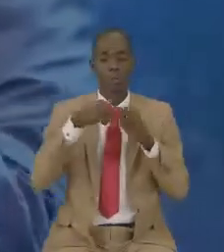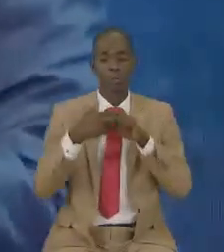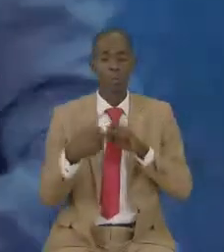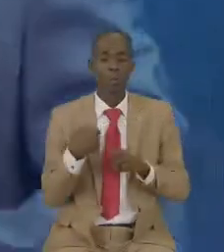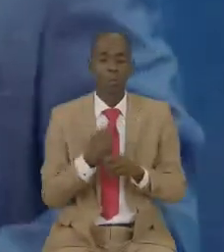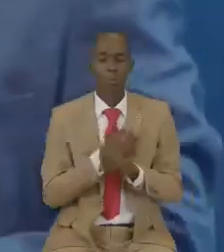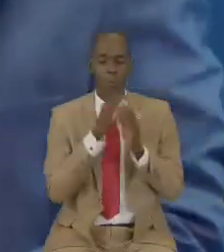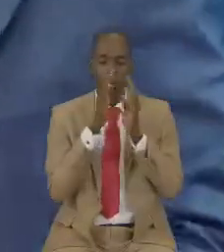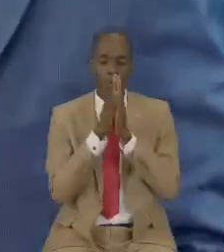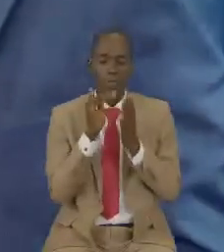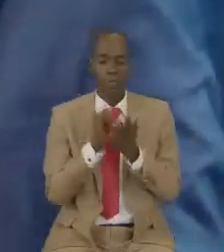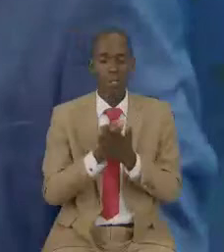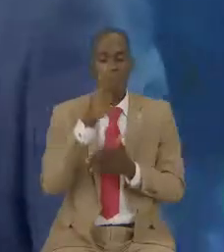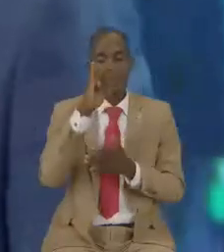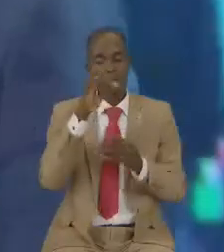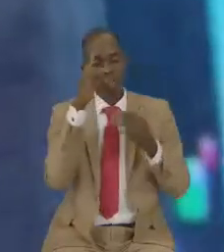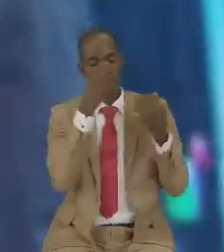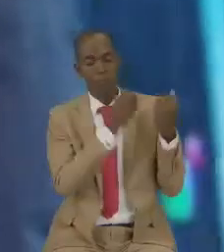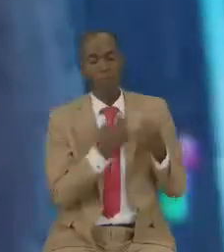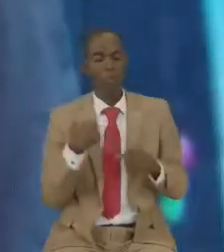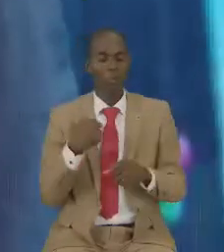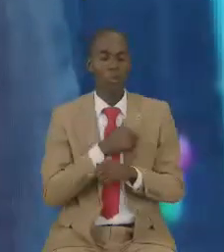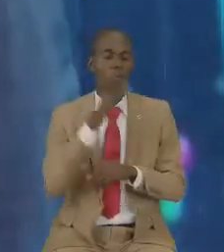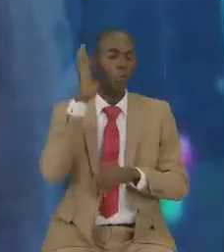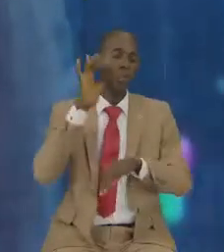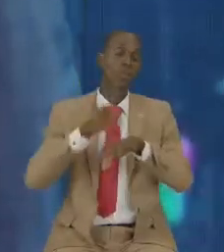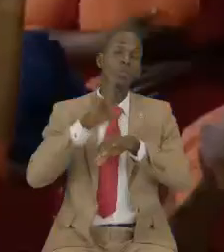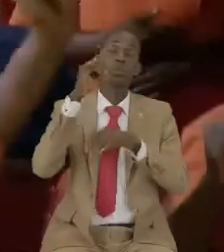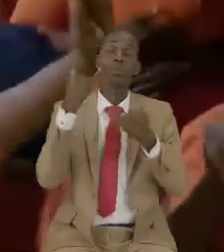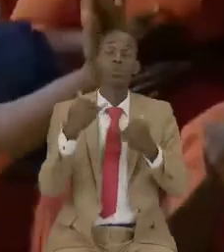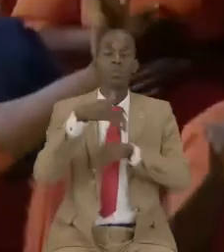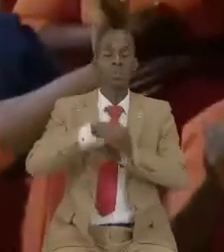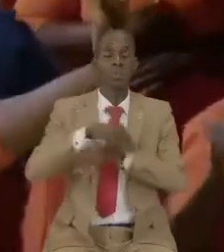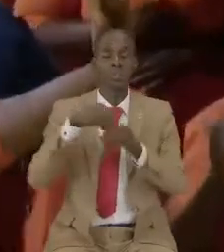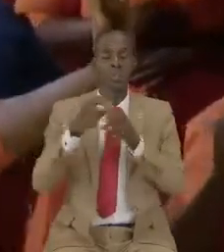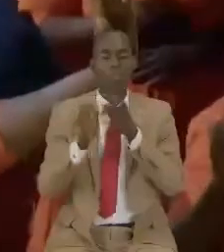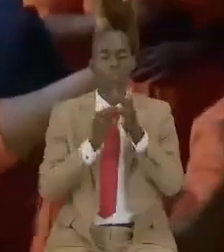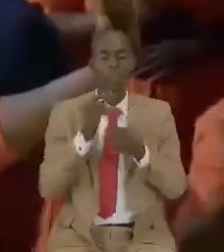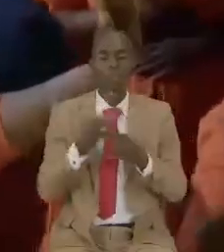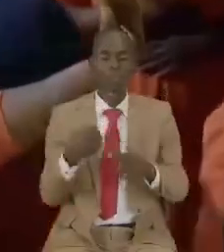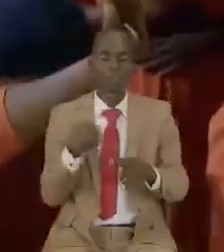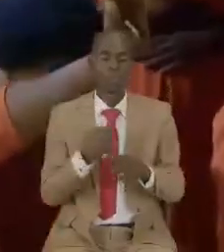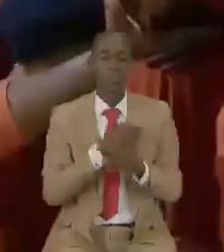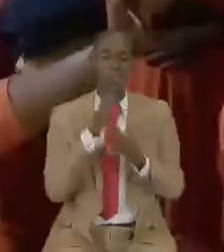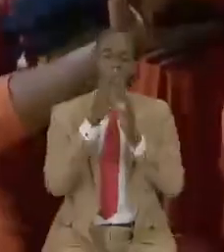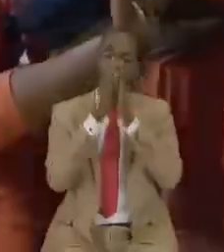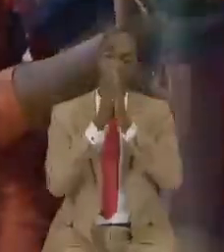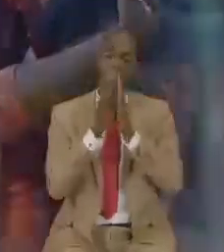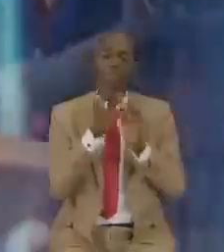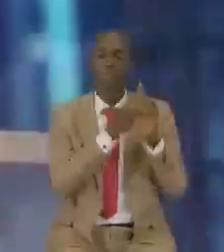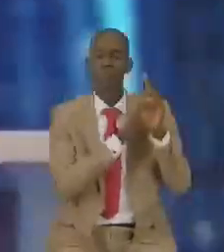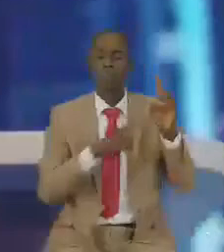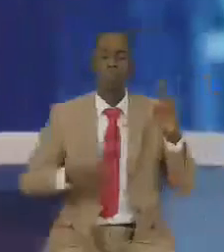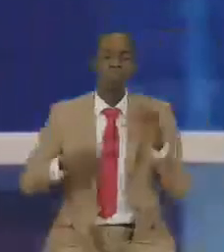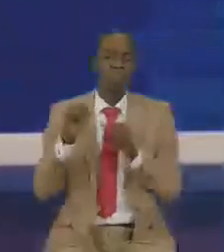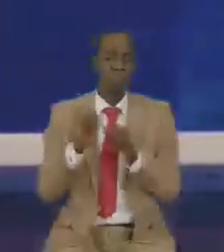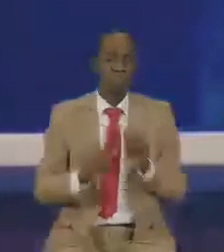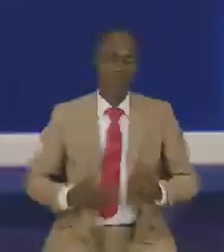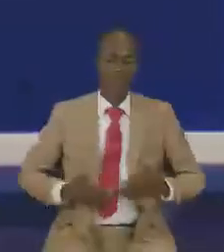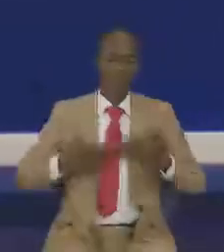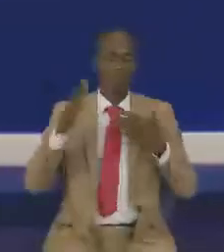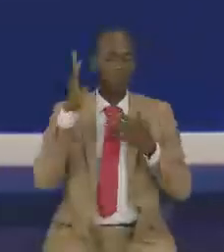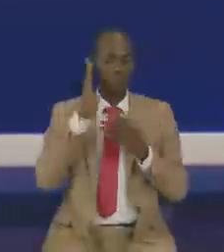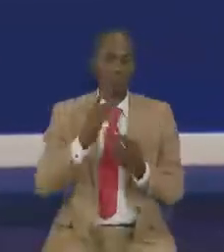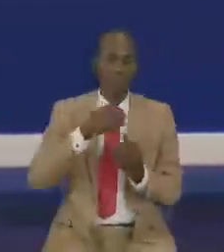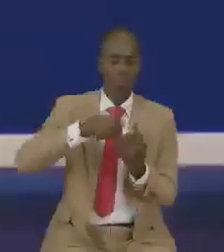by faith we touch you tonight in Jesus' name. And we pray, Lord, every life will turn around